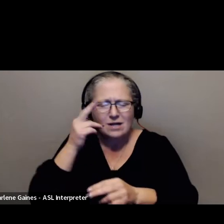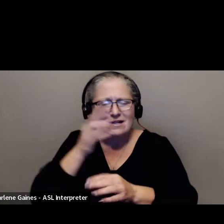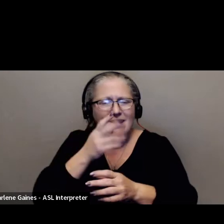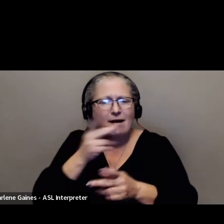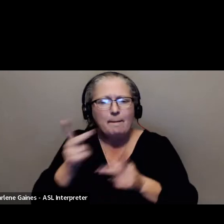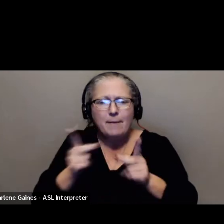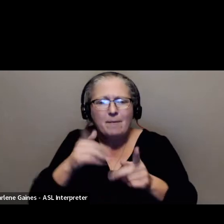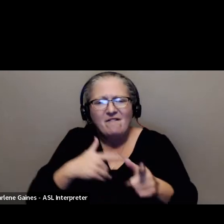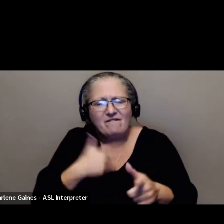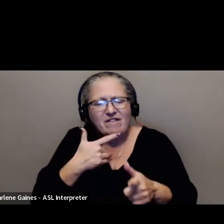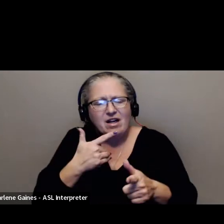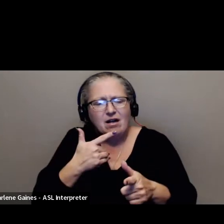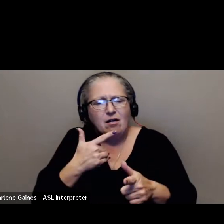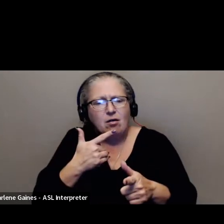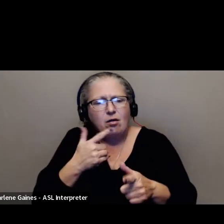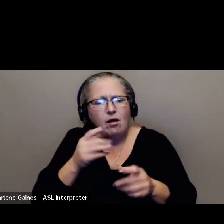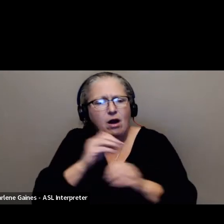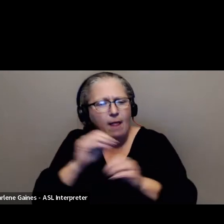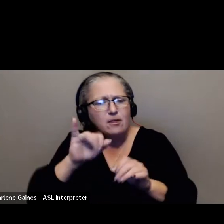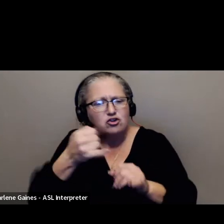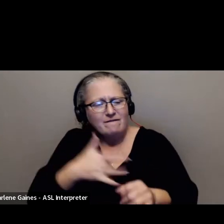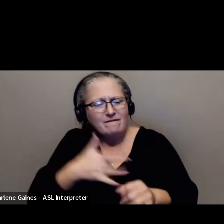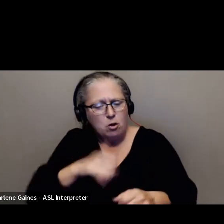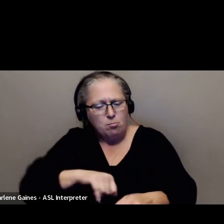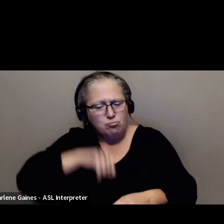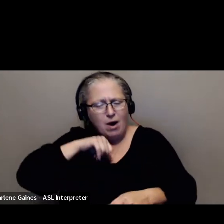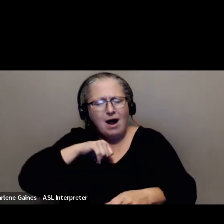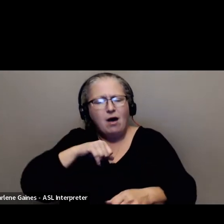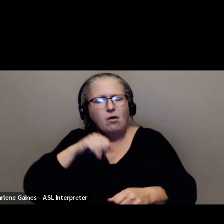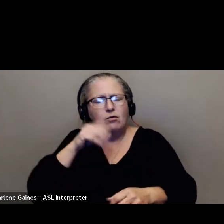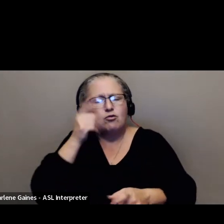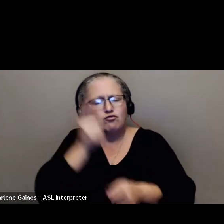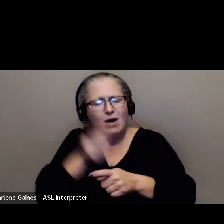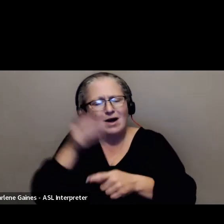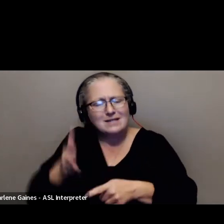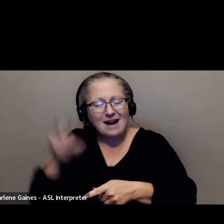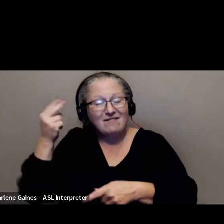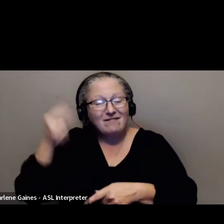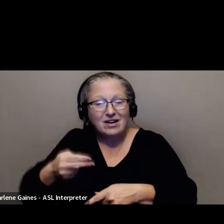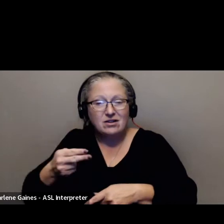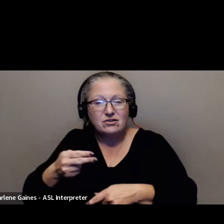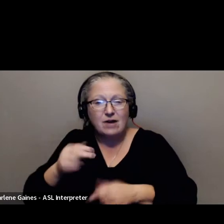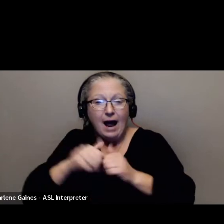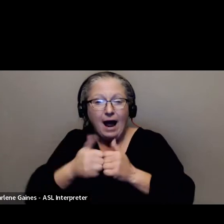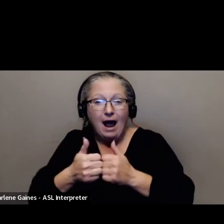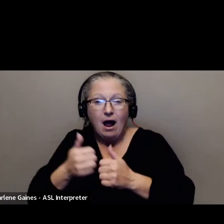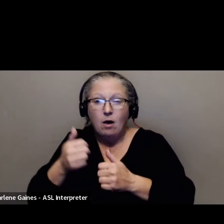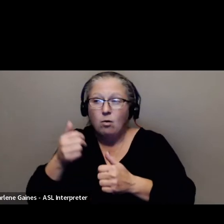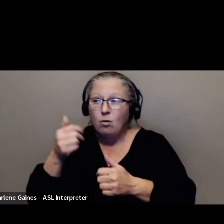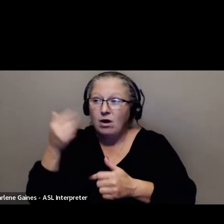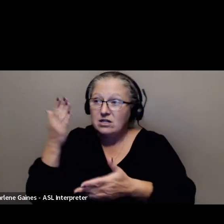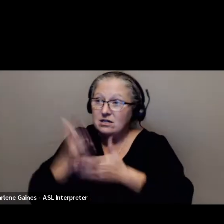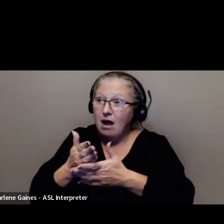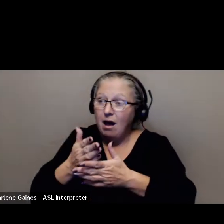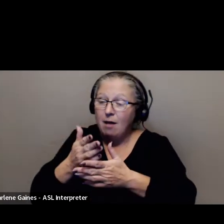any sort of way but proud to stand on the right side of history. I'm not sure how a ceasefire is anti anything. Open your eyes, View